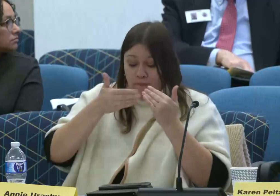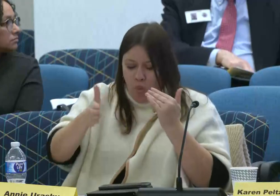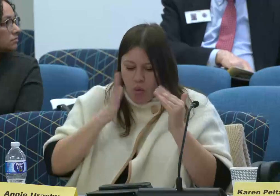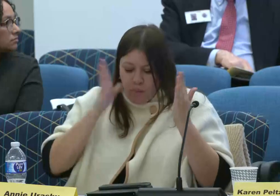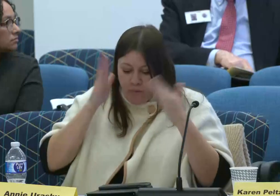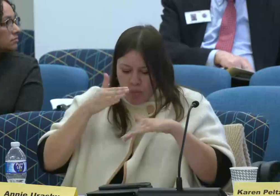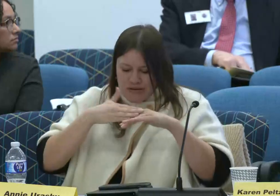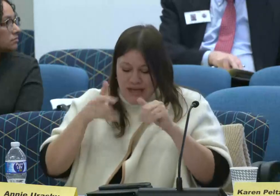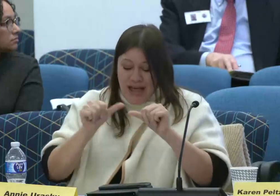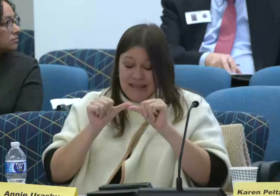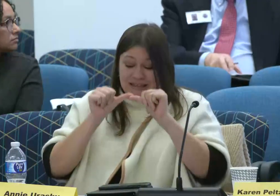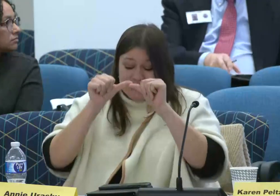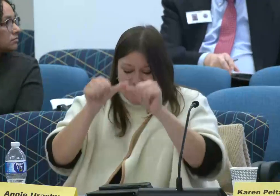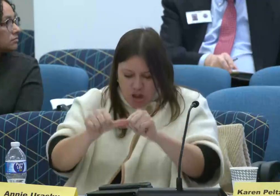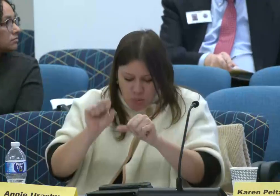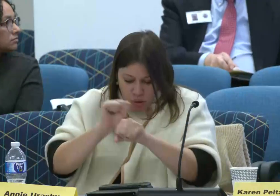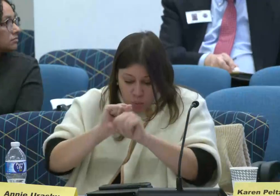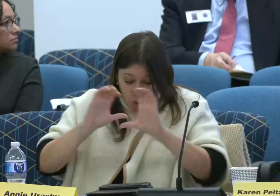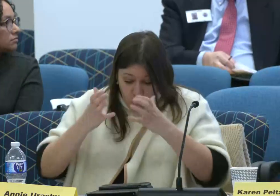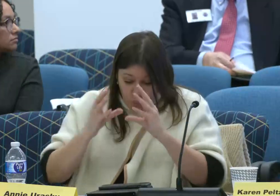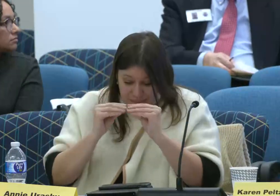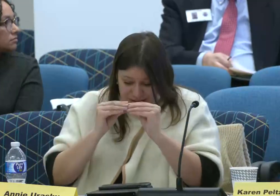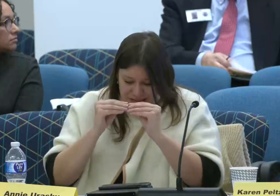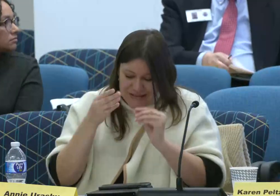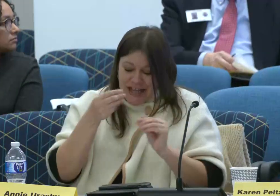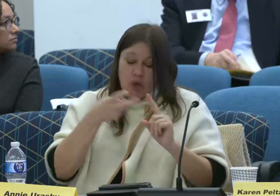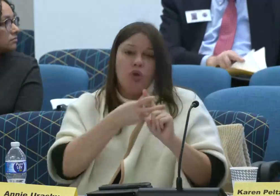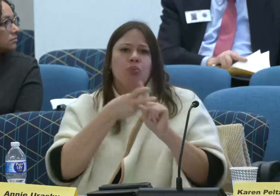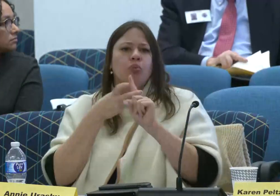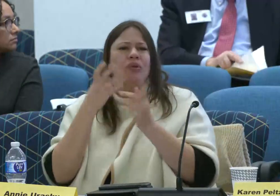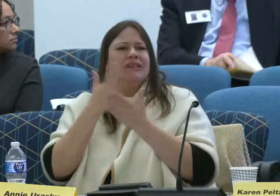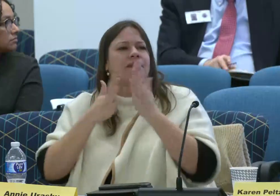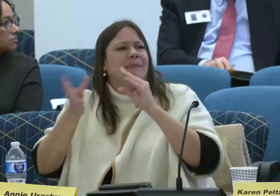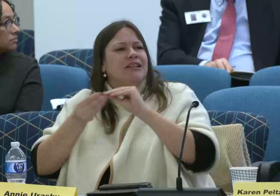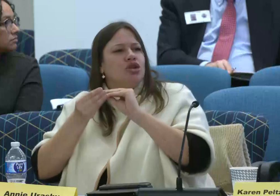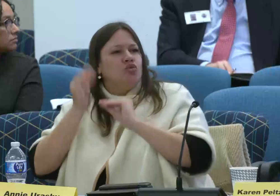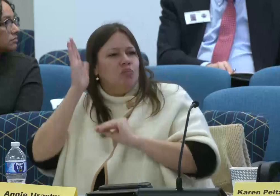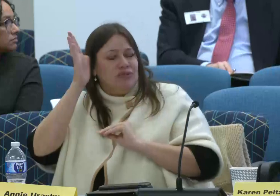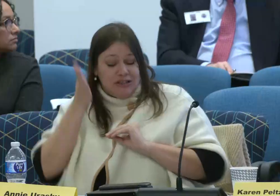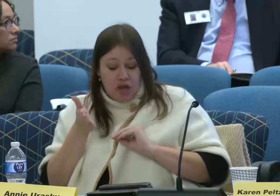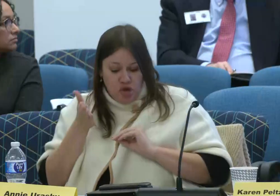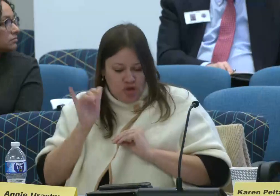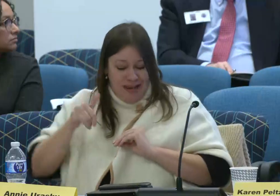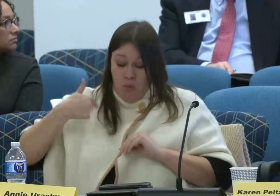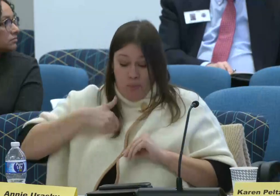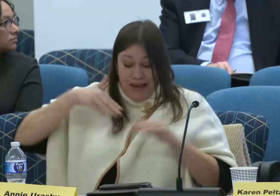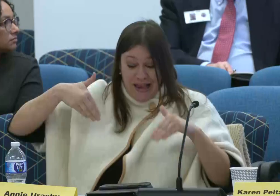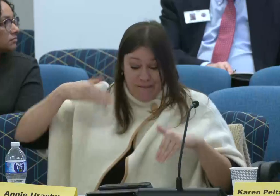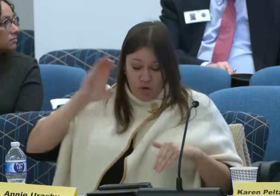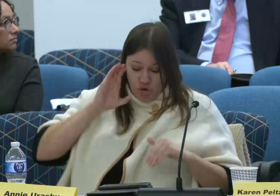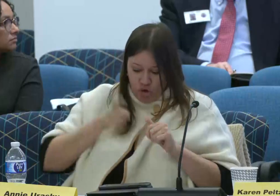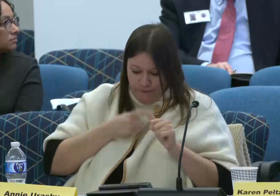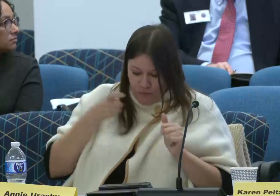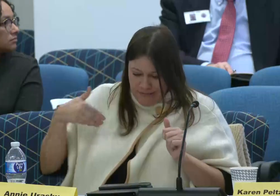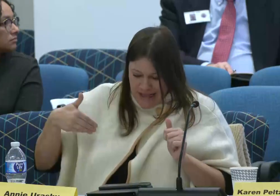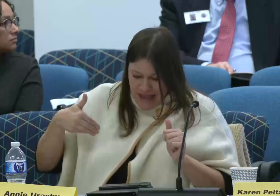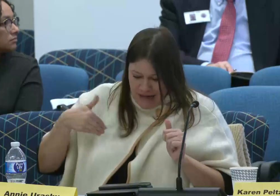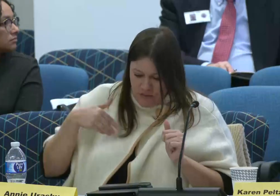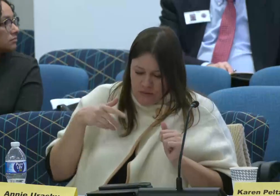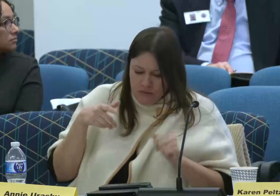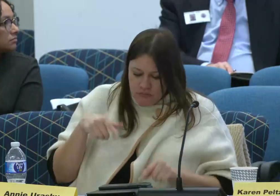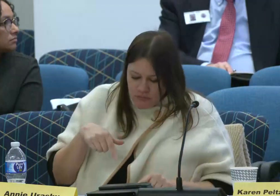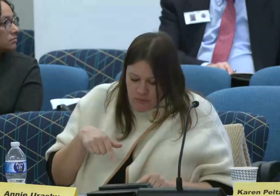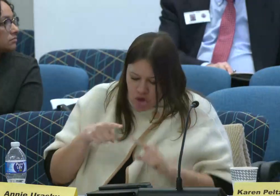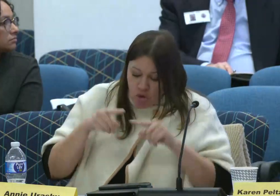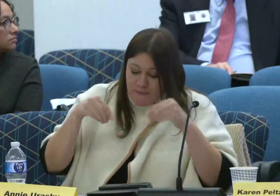Our next work moving forward, we are going to continue meeting, and we're also going to bring in some additional presenters that we haven't